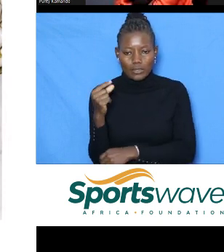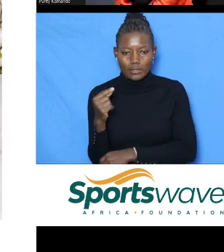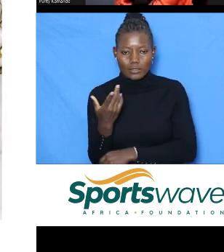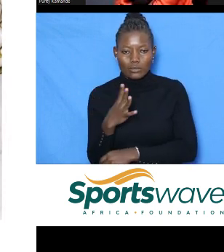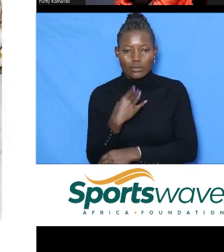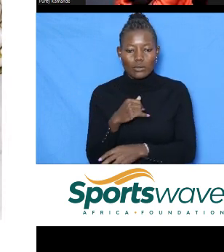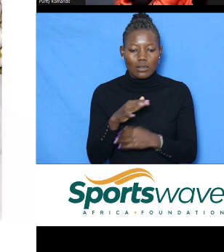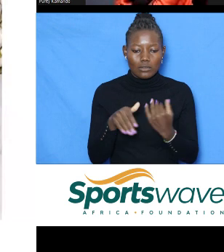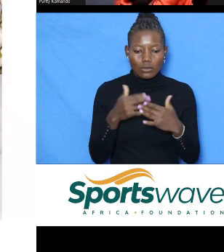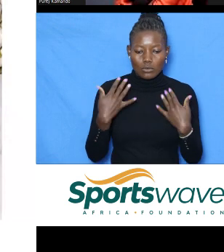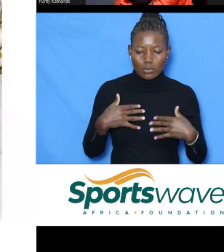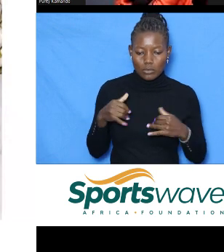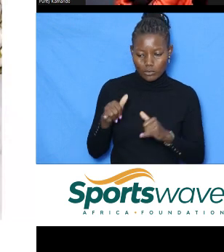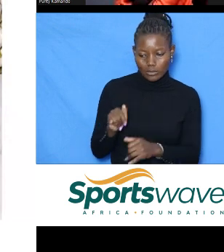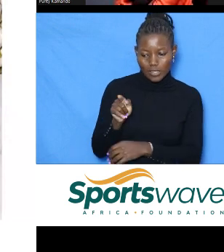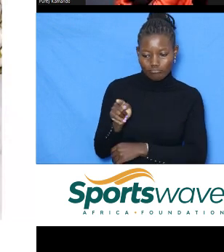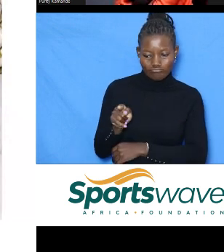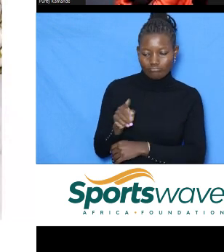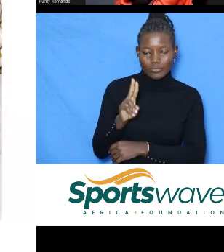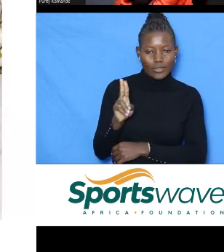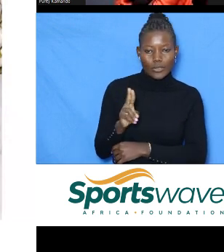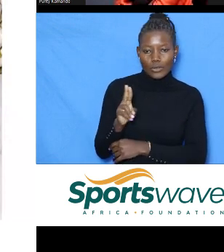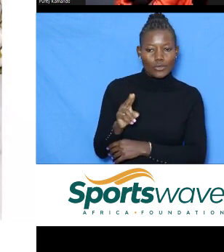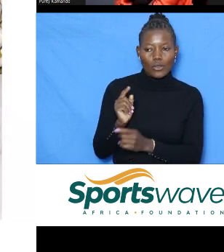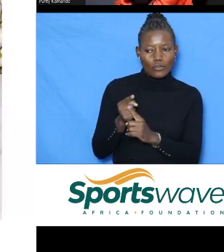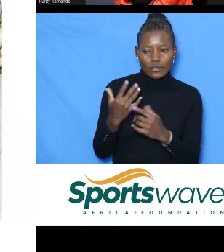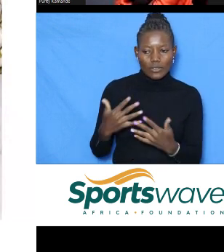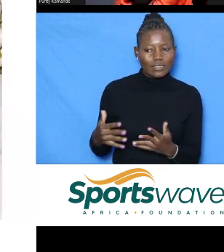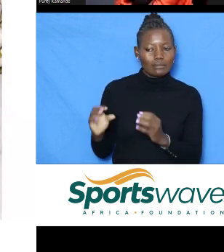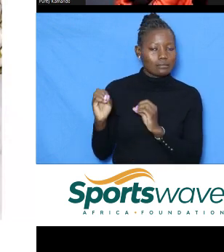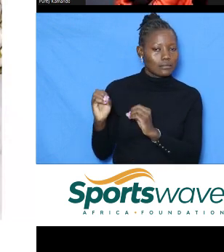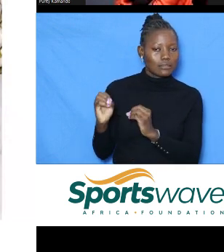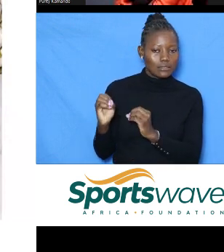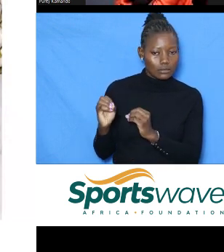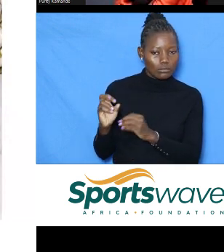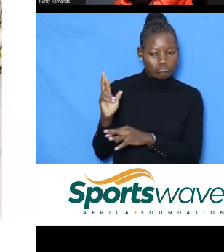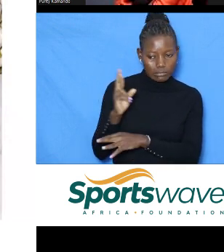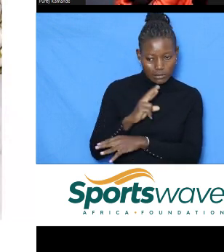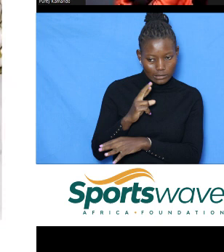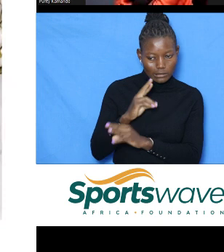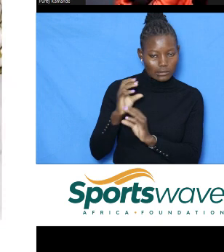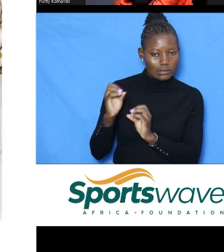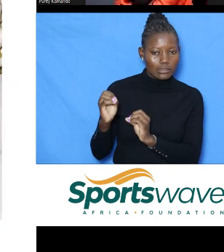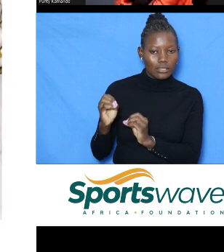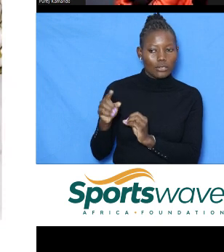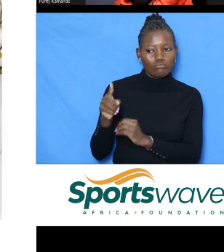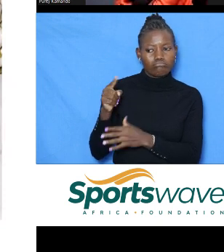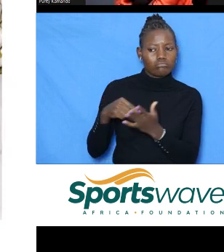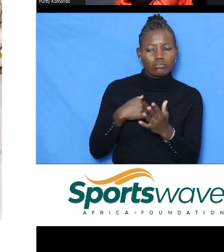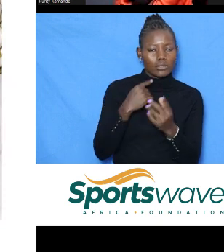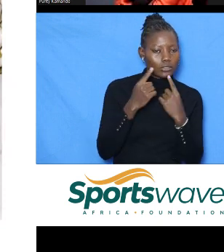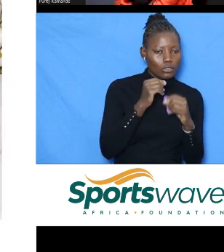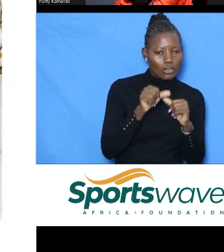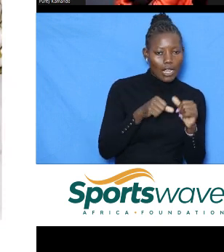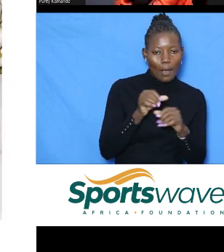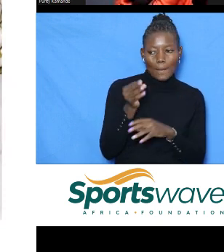want everyone to remain. No use of supplements, then it poses no risk to the athletes themselves. So this is what I was talking about,